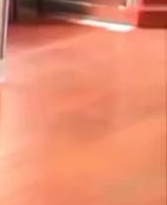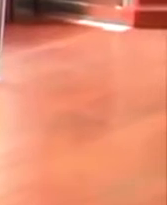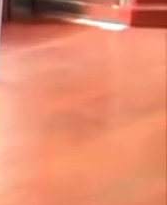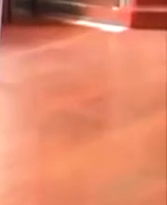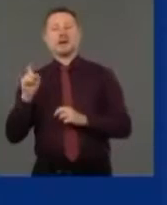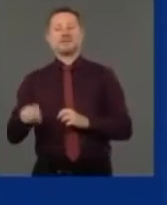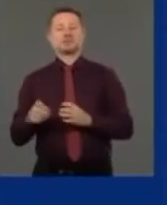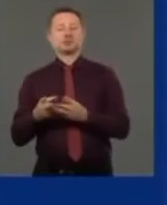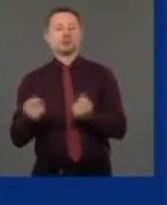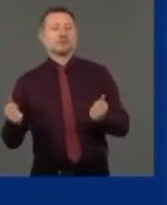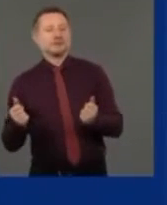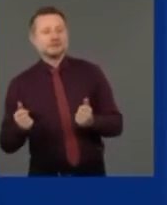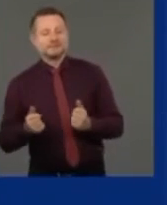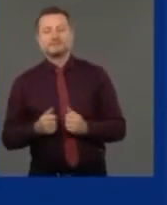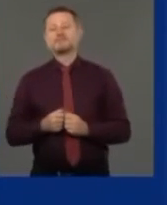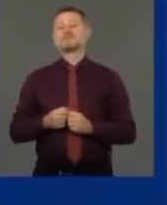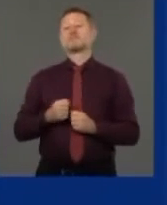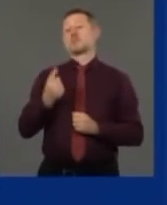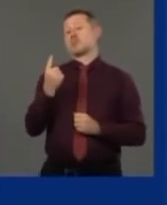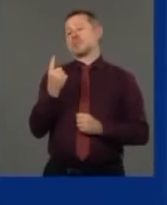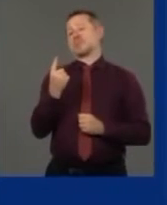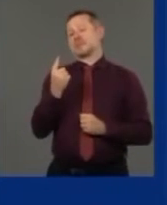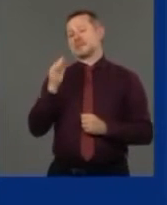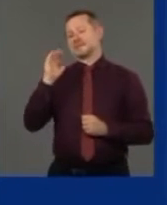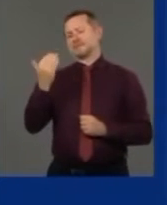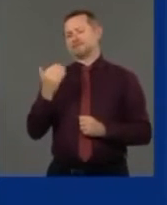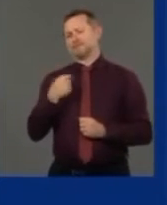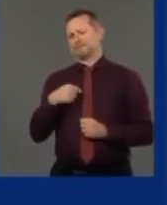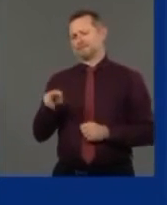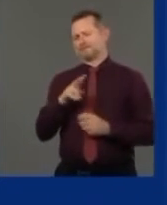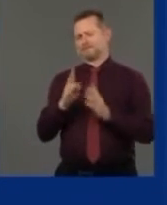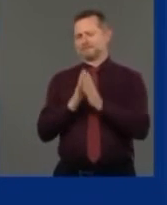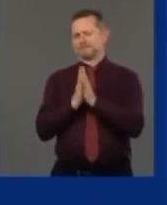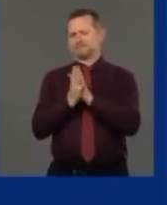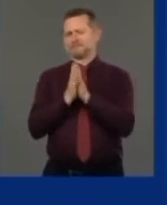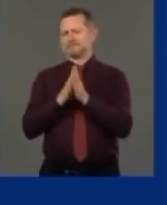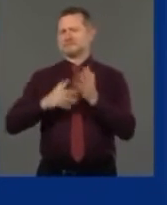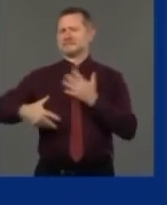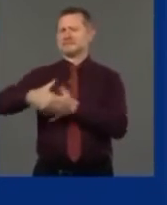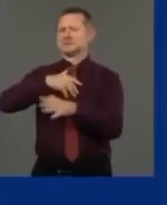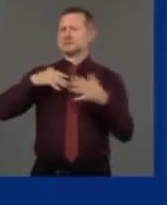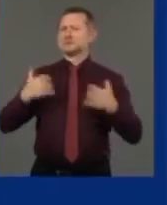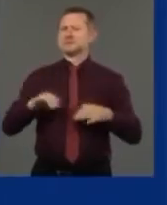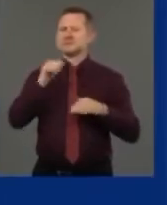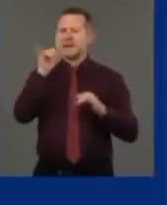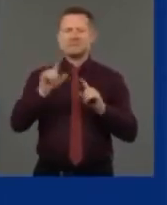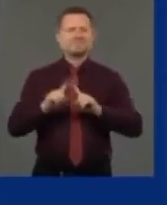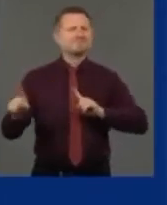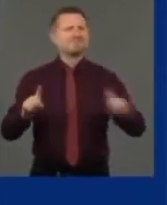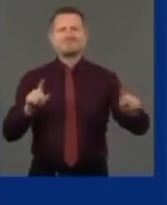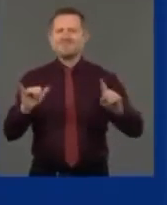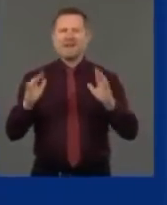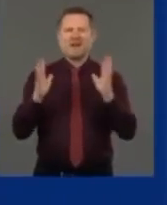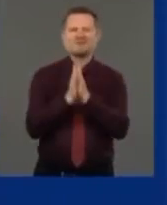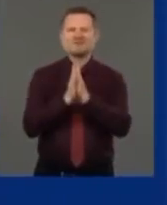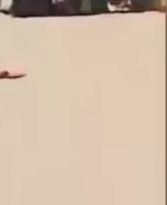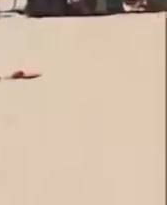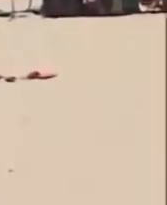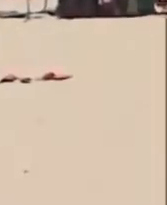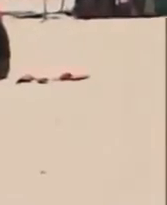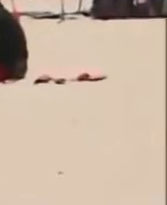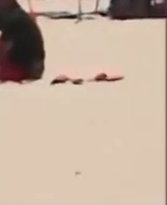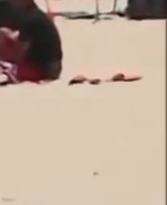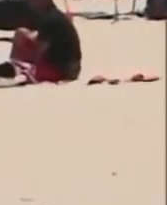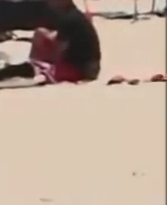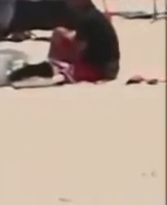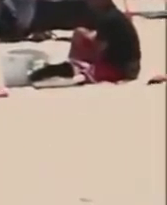be on hold. There's a lack of compliance with social distancing in New York City. Governor Cuomo is also citing the alarming surge in COVID